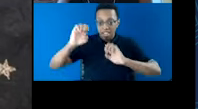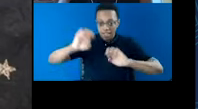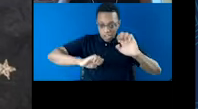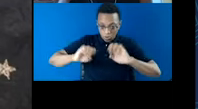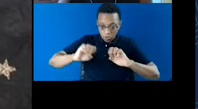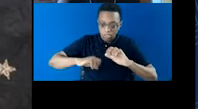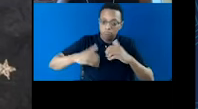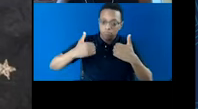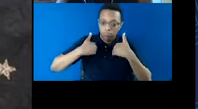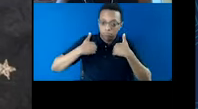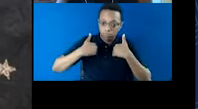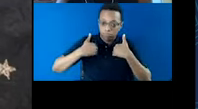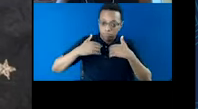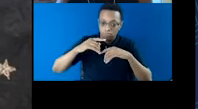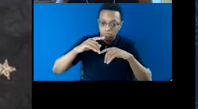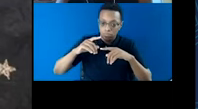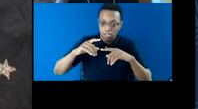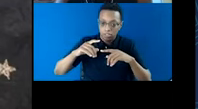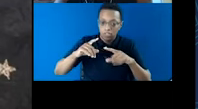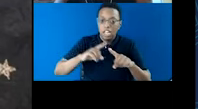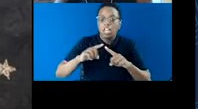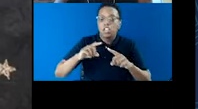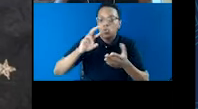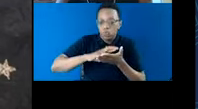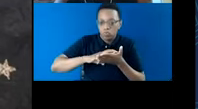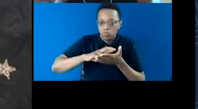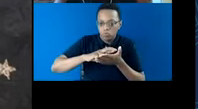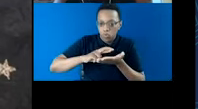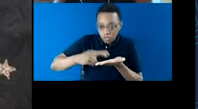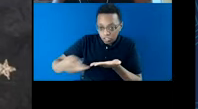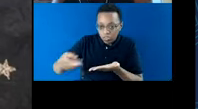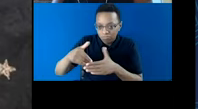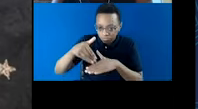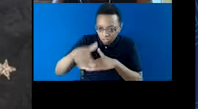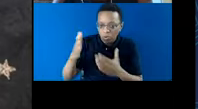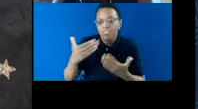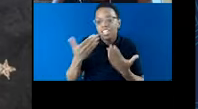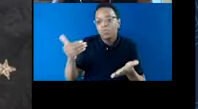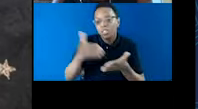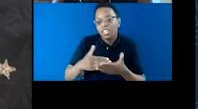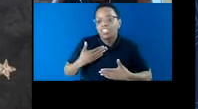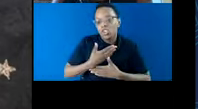of this, and resources will go out after this. Thank you again, and enjoy the rest of your day.